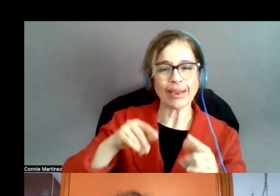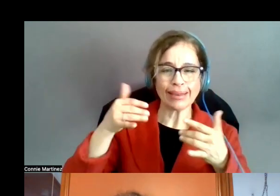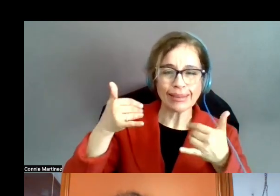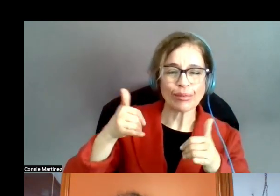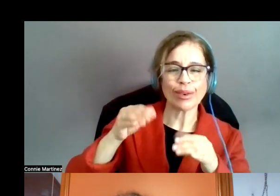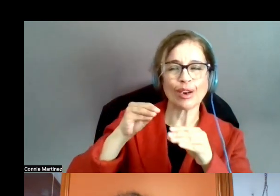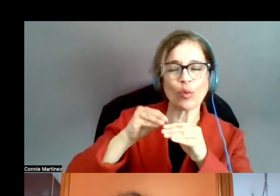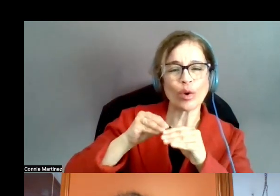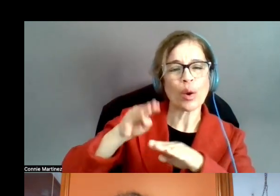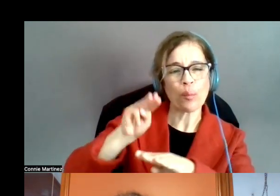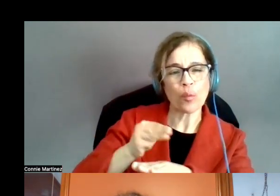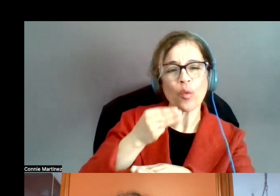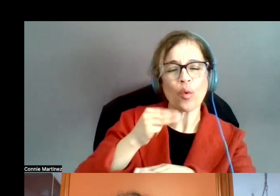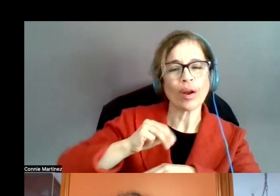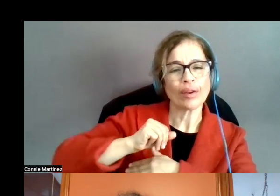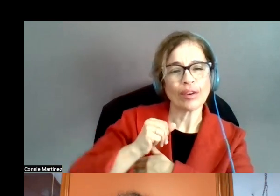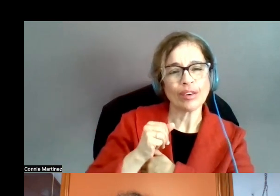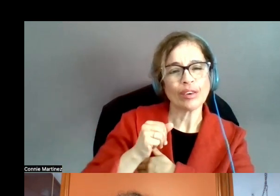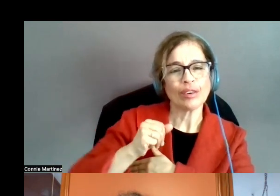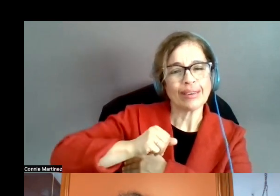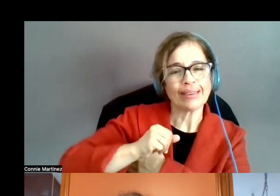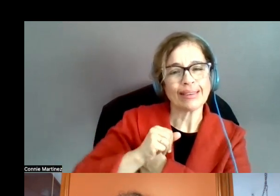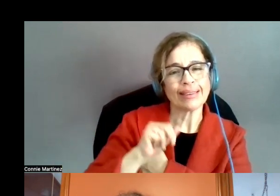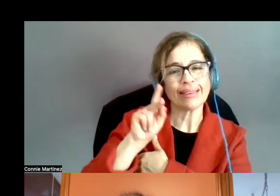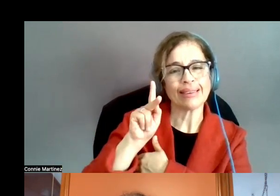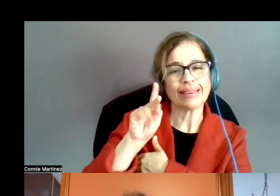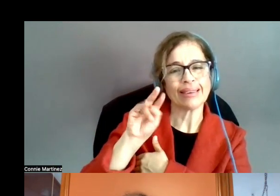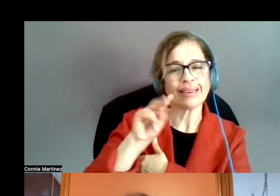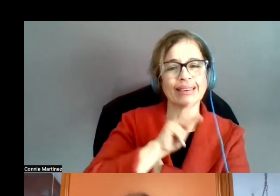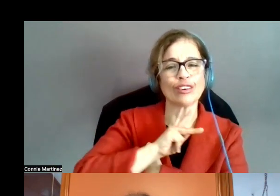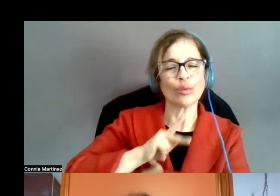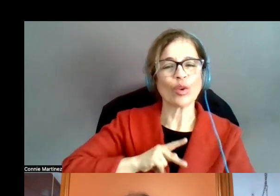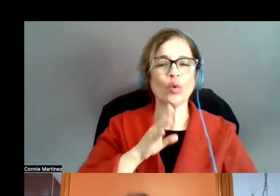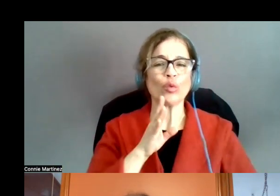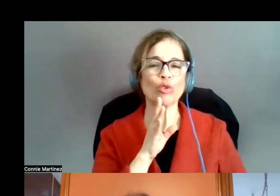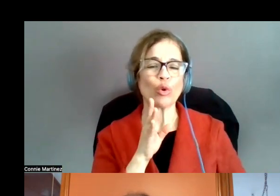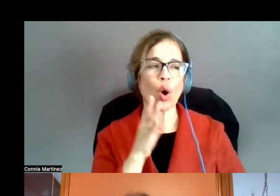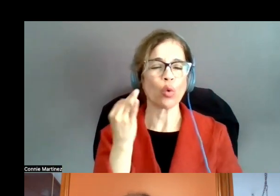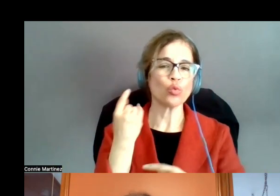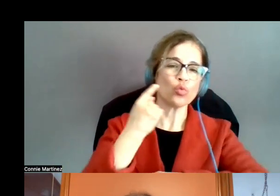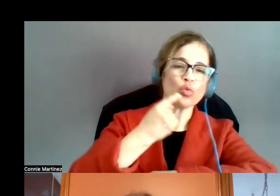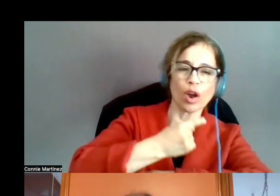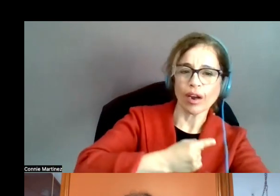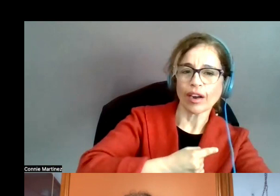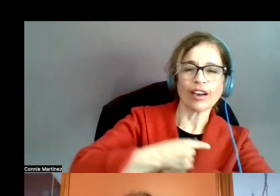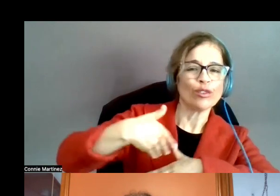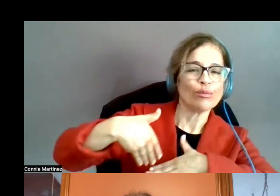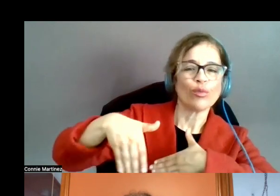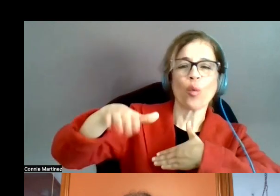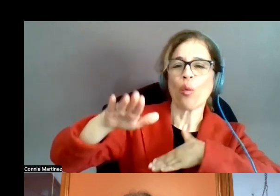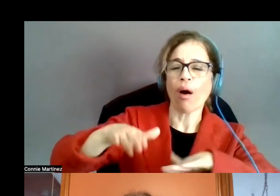So basically, in the morning, somebody would walk around and say, the king is going to talk today, and he would walk around and try